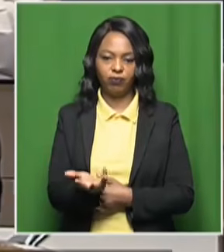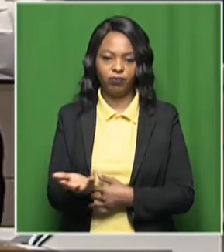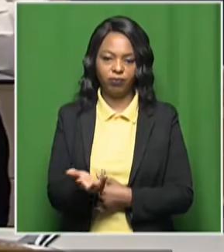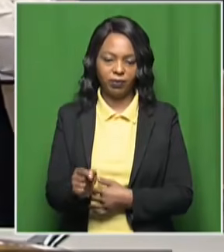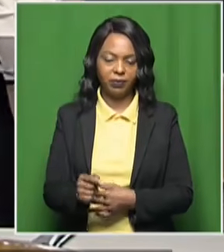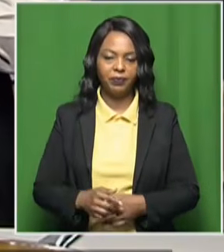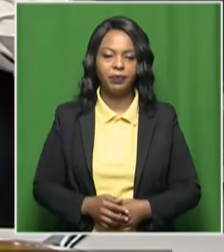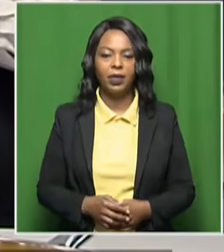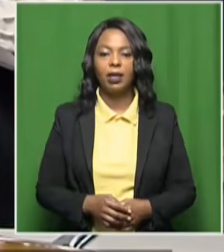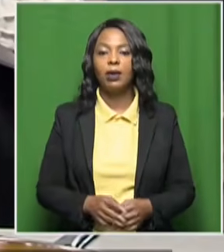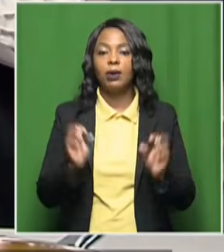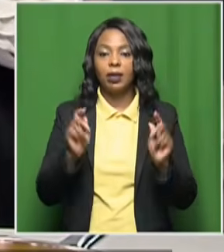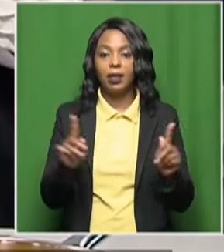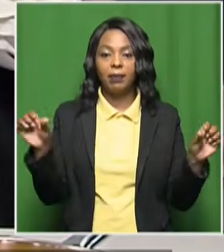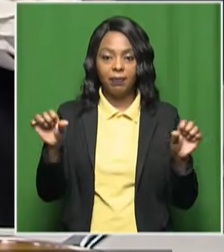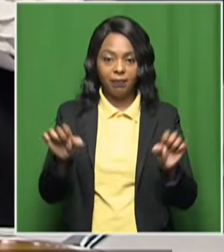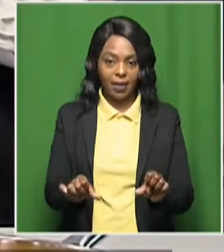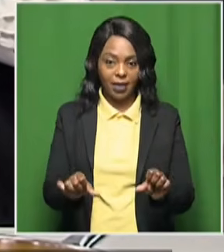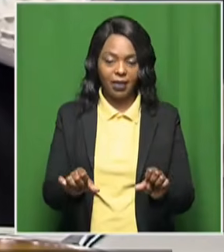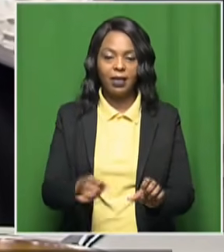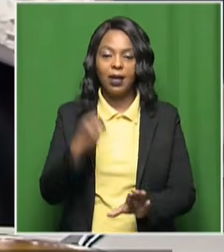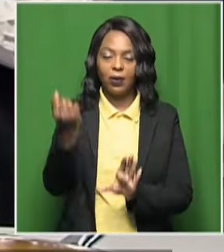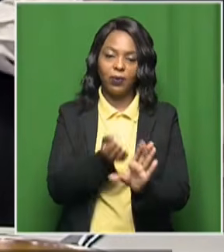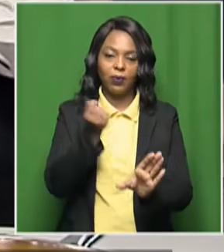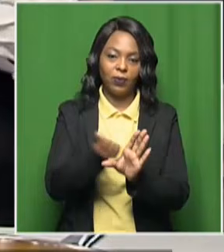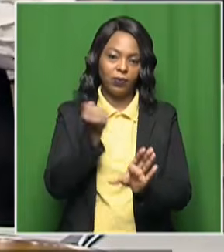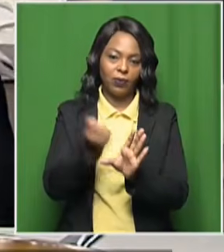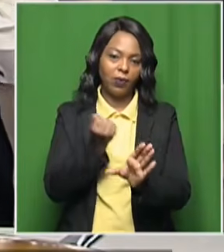you come back here, we are going to be cooking, baby.